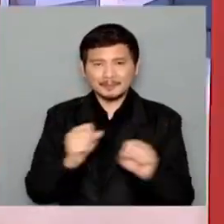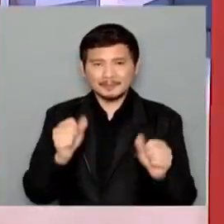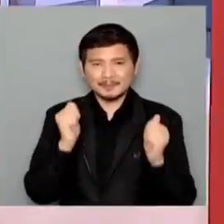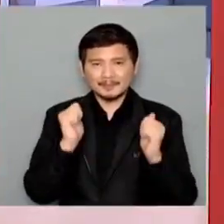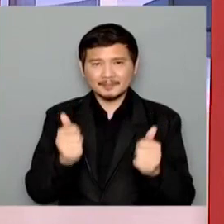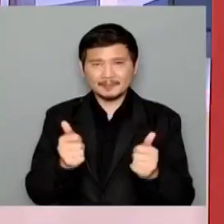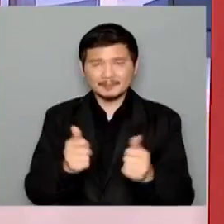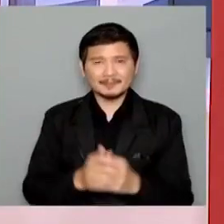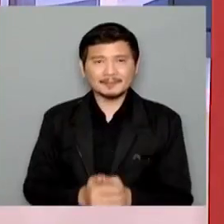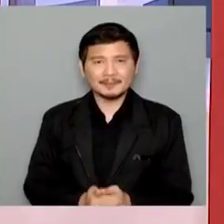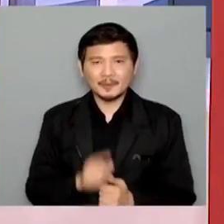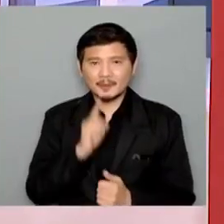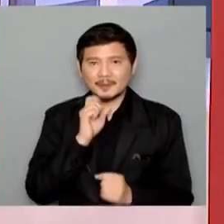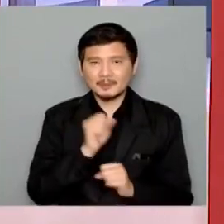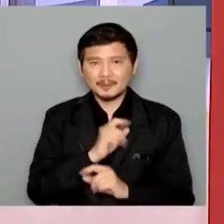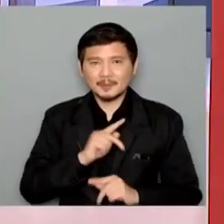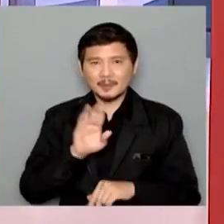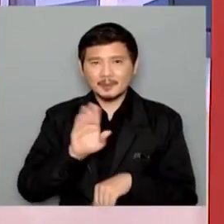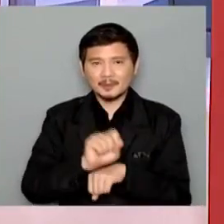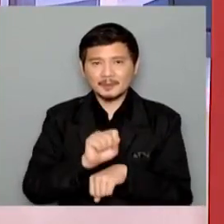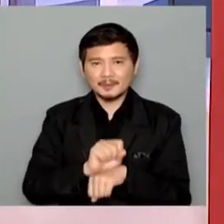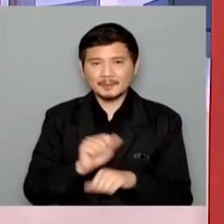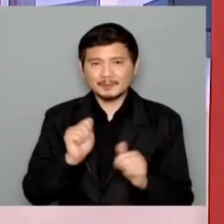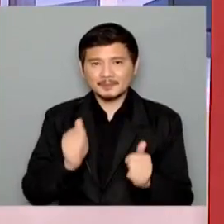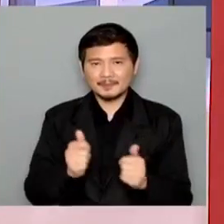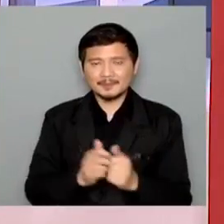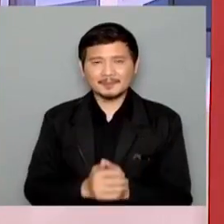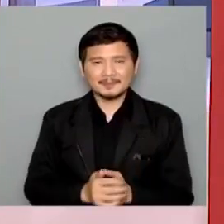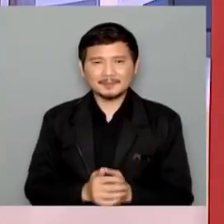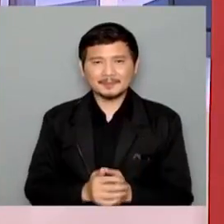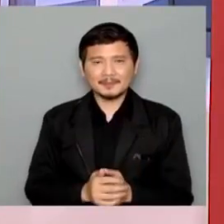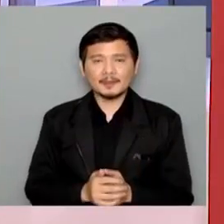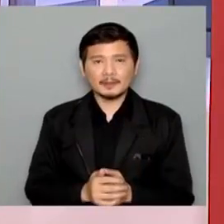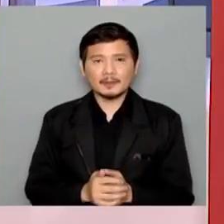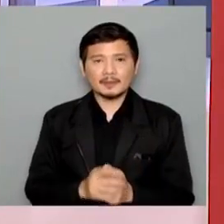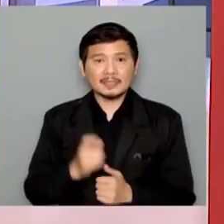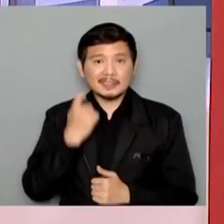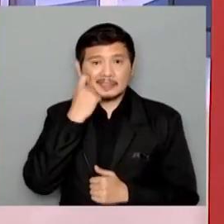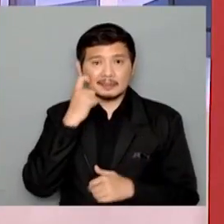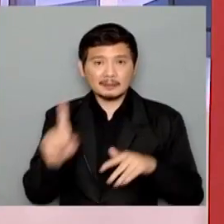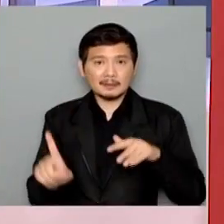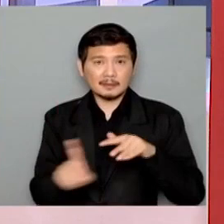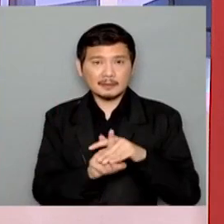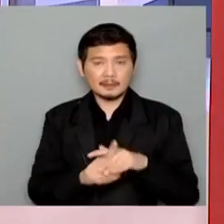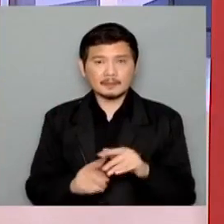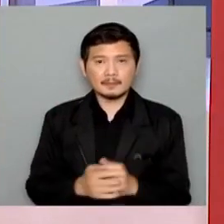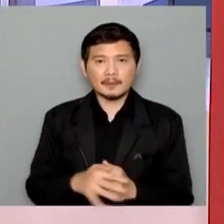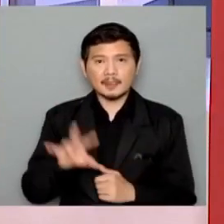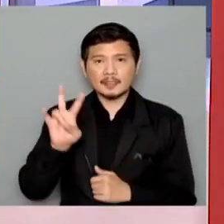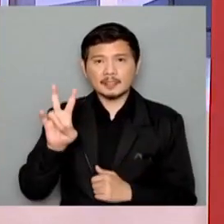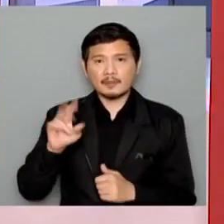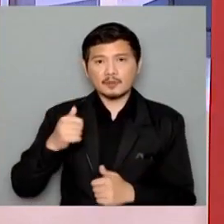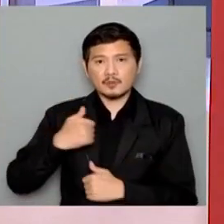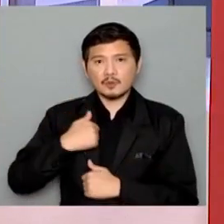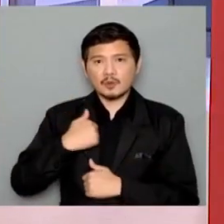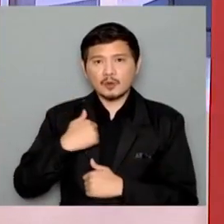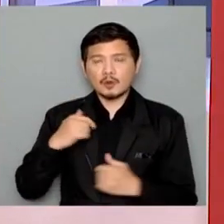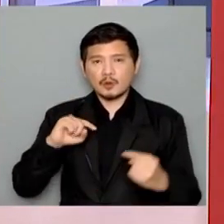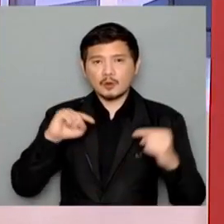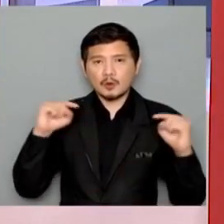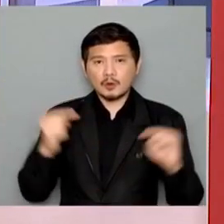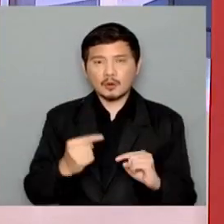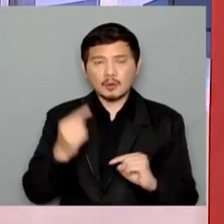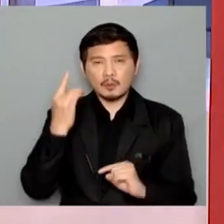team there. We really appreciate the work that you do. Back in the newsroom, we have this just in. 7 soldiers were wounded in a blast in Mapanas. That's in